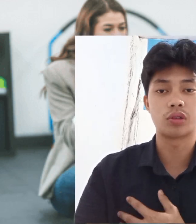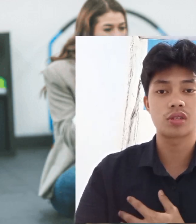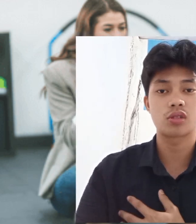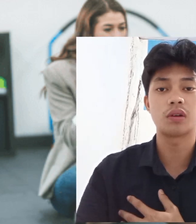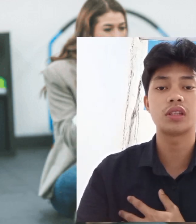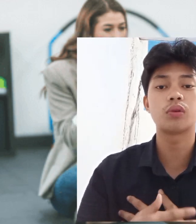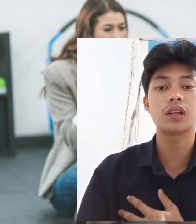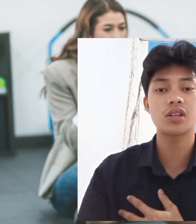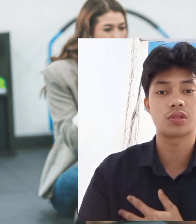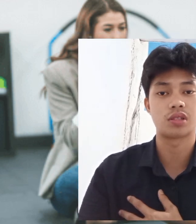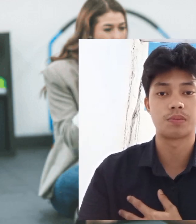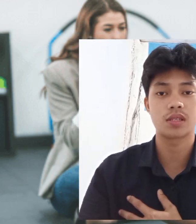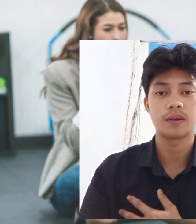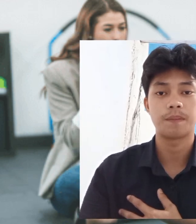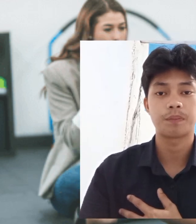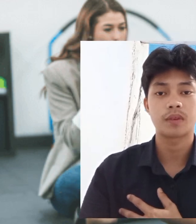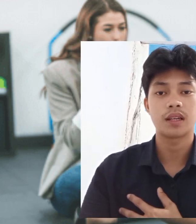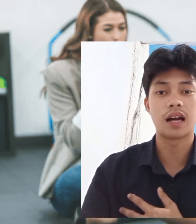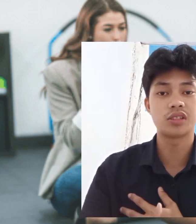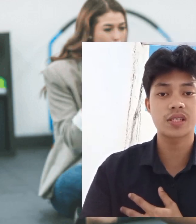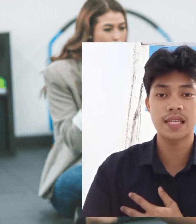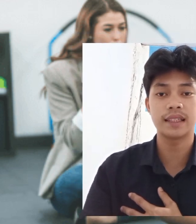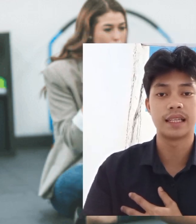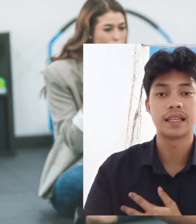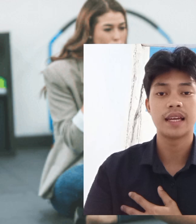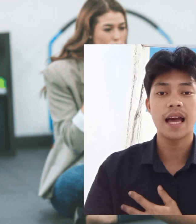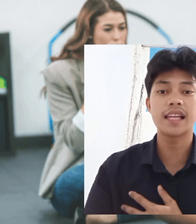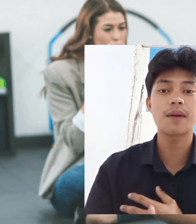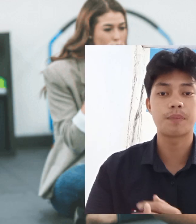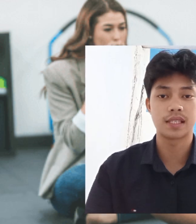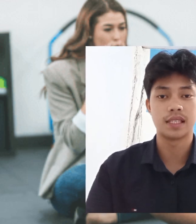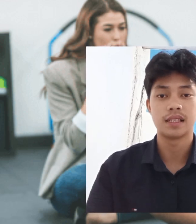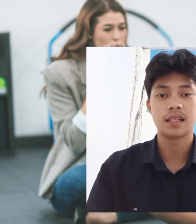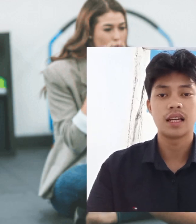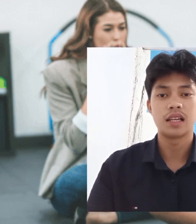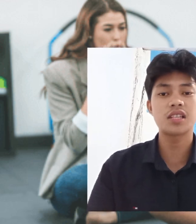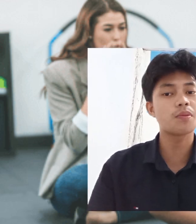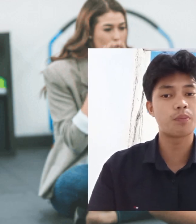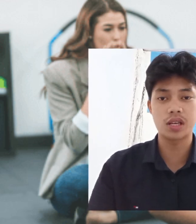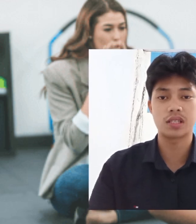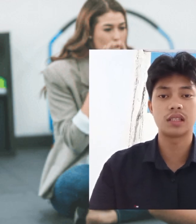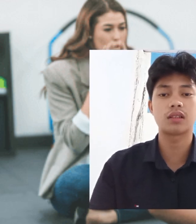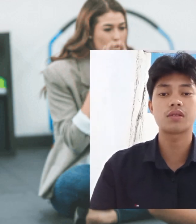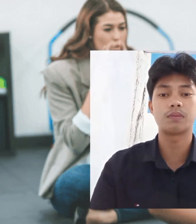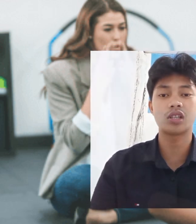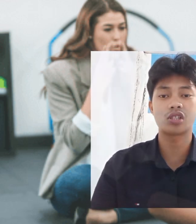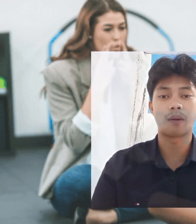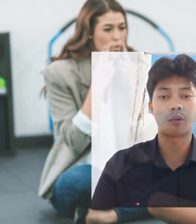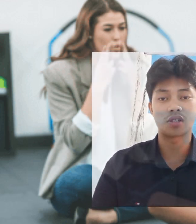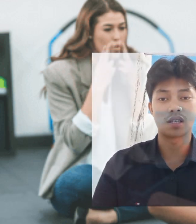open doors to a new relationships, understanding, and empathy. Let's